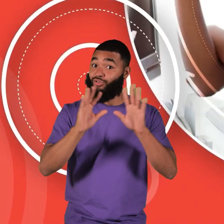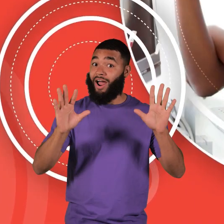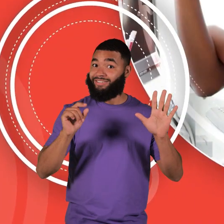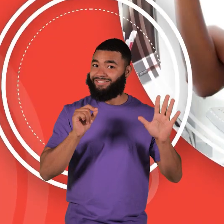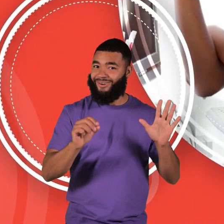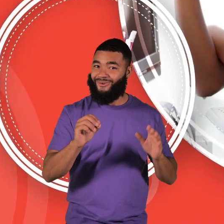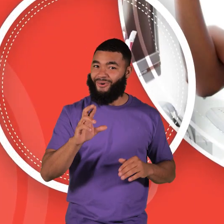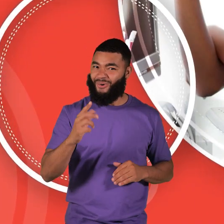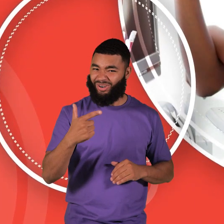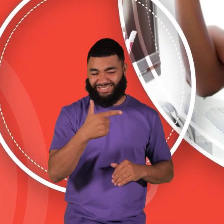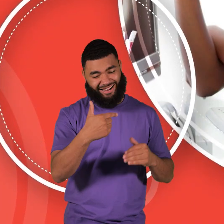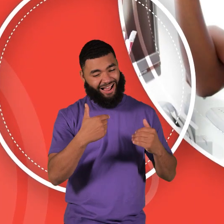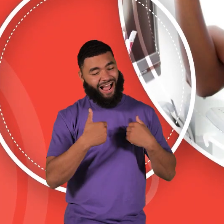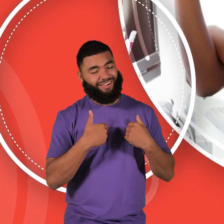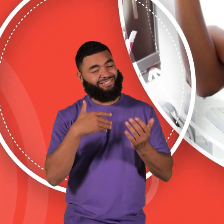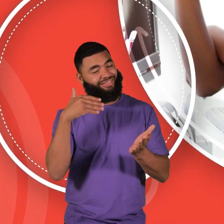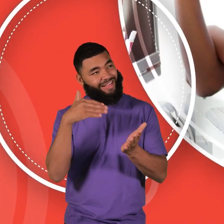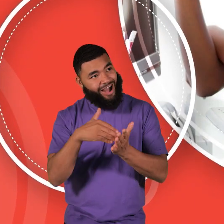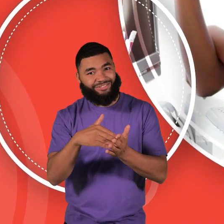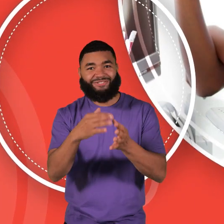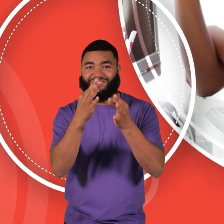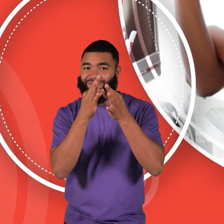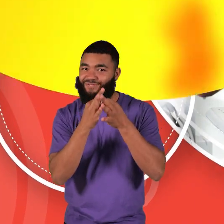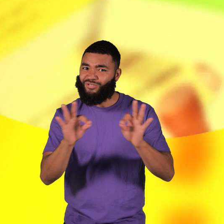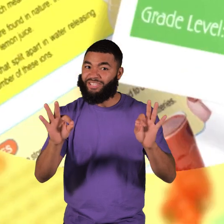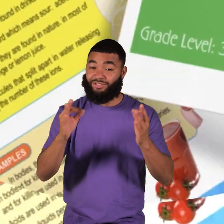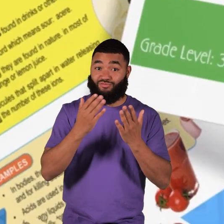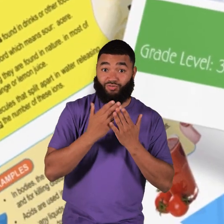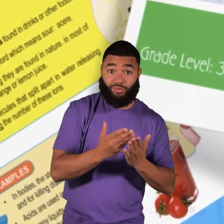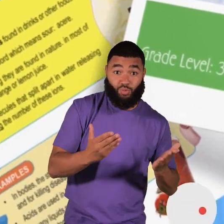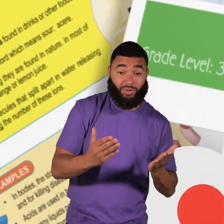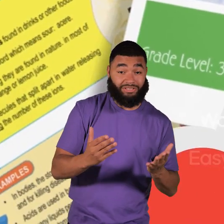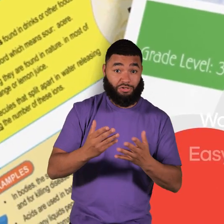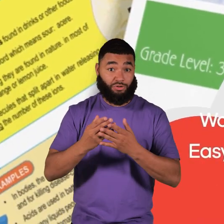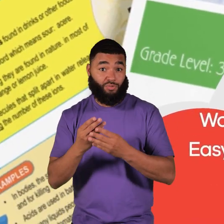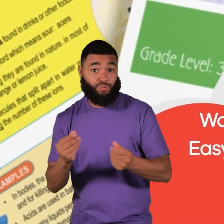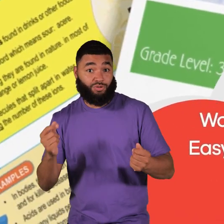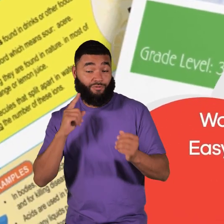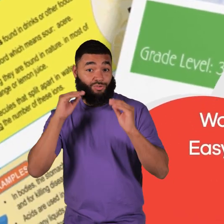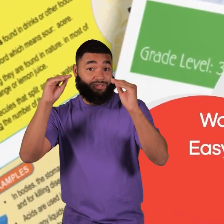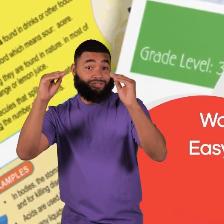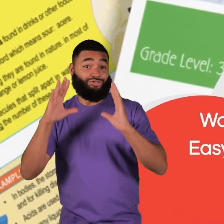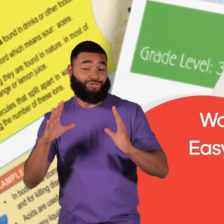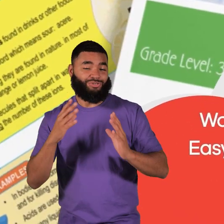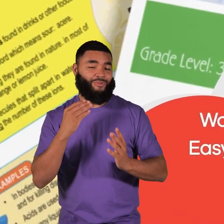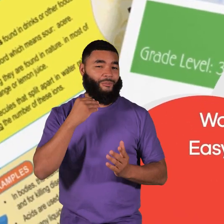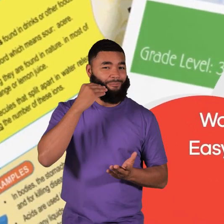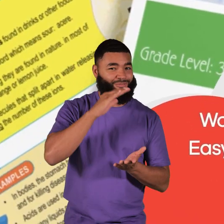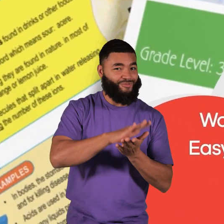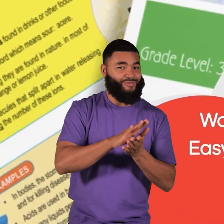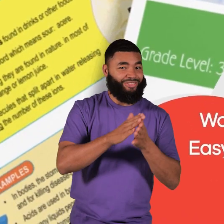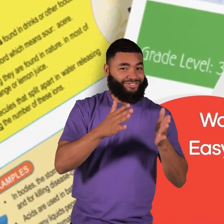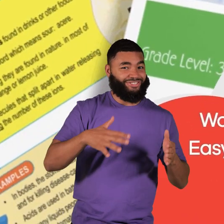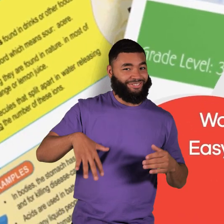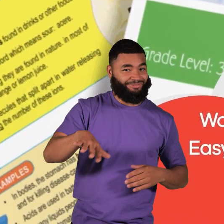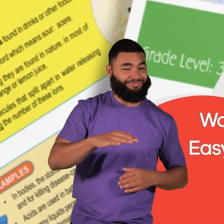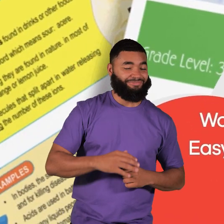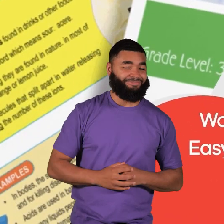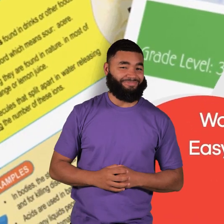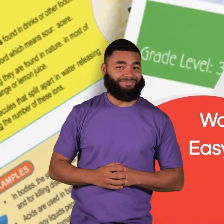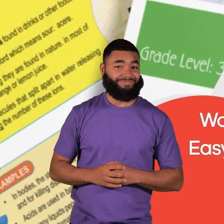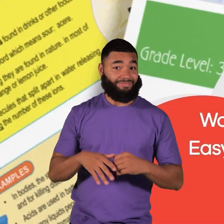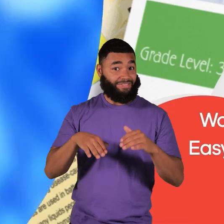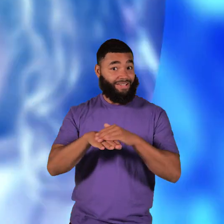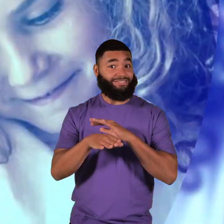.org for thousands of free resources and turnkey solutions for teachers and homeschoolers.